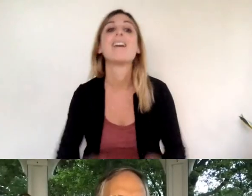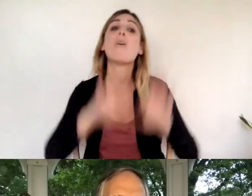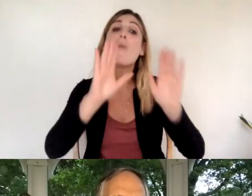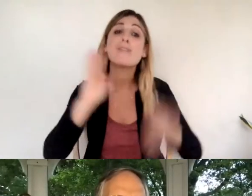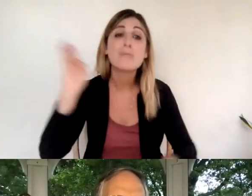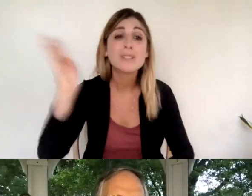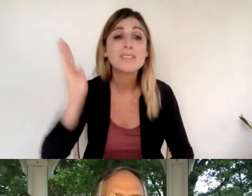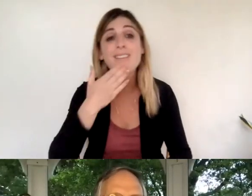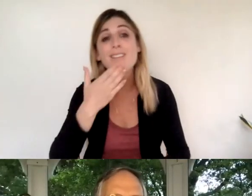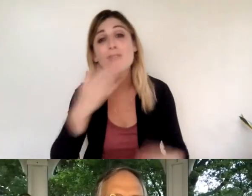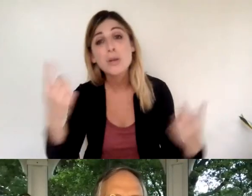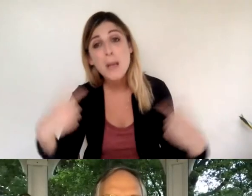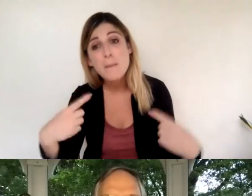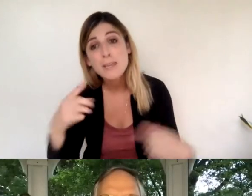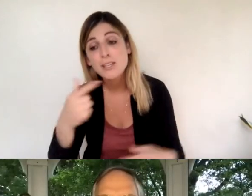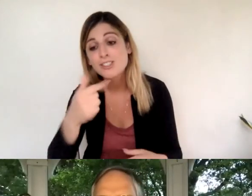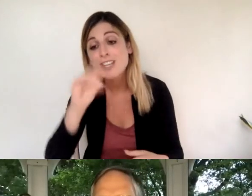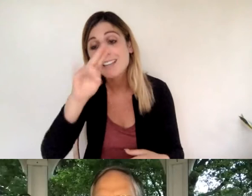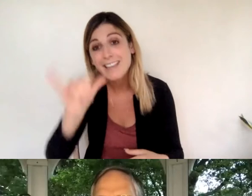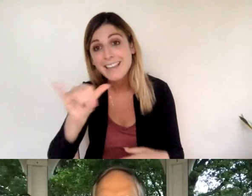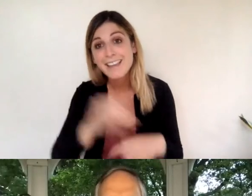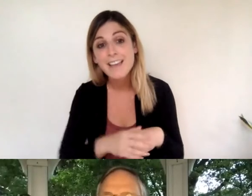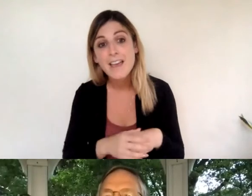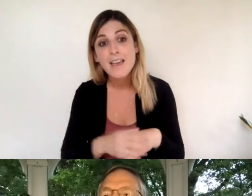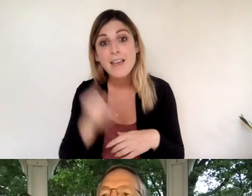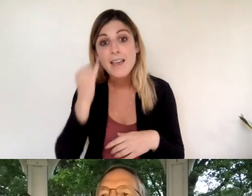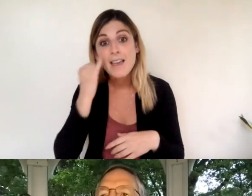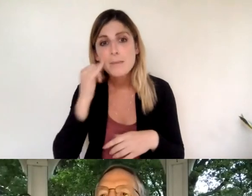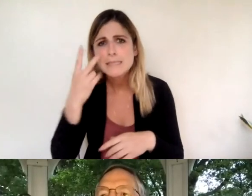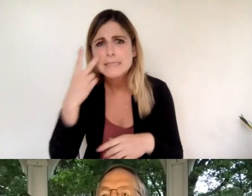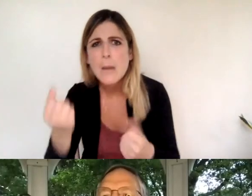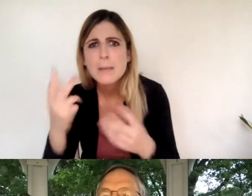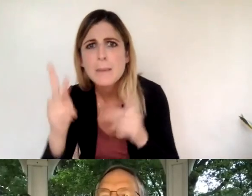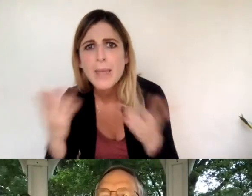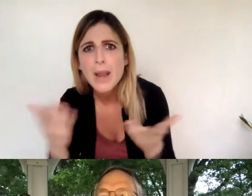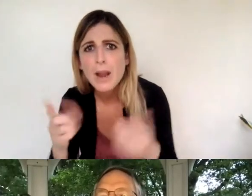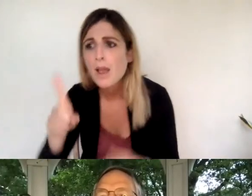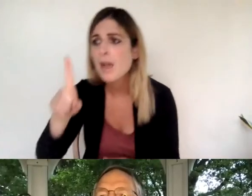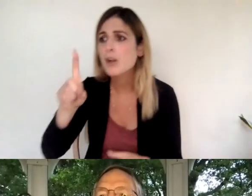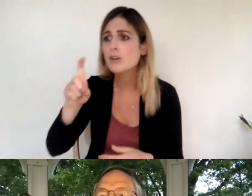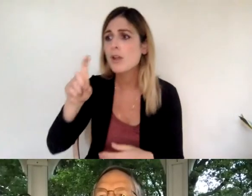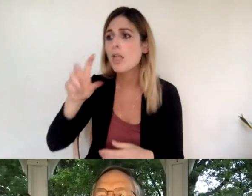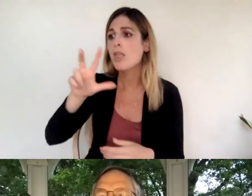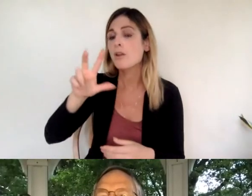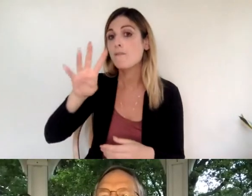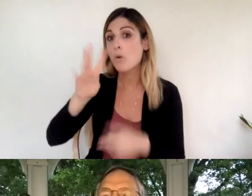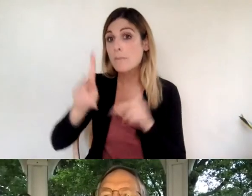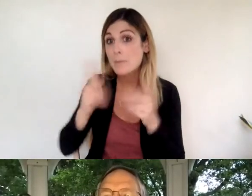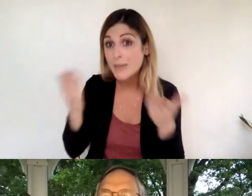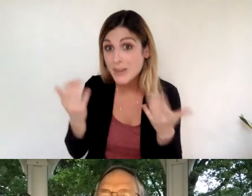We're so grateful. Thank you. Yeah, and everybody who's signed in, let's see how many people we have. We have 134 people signed